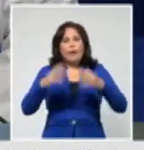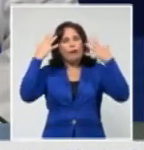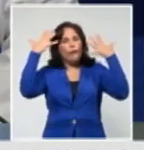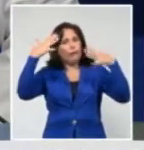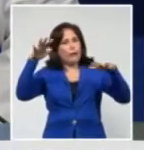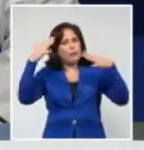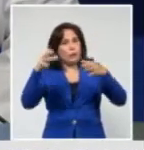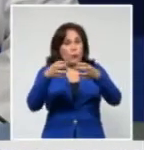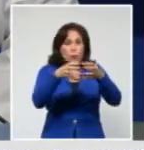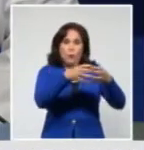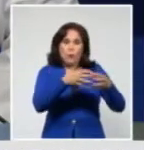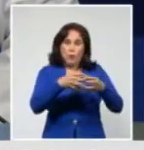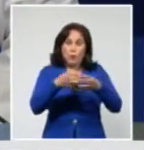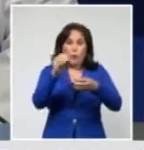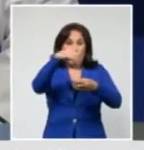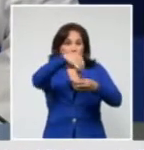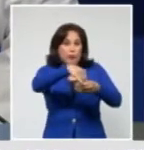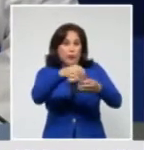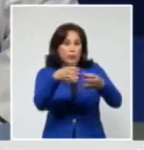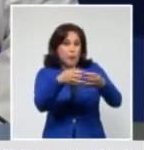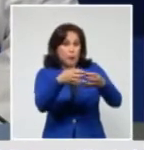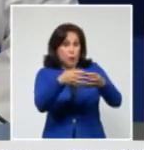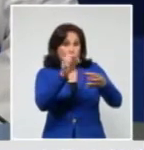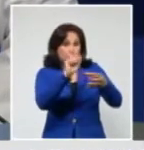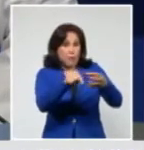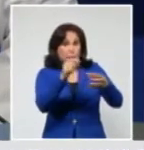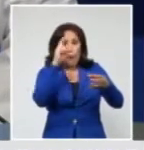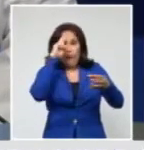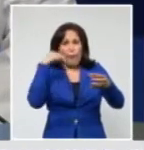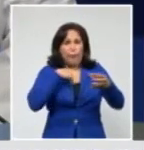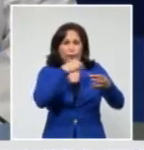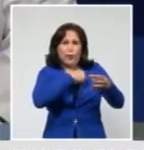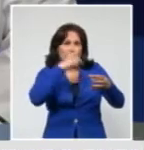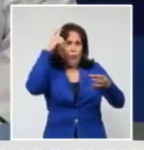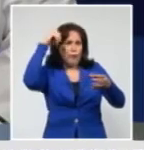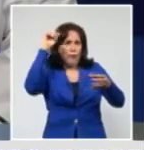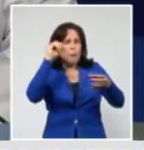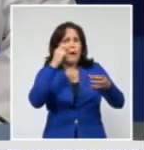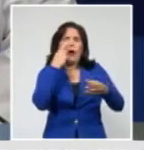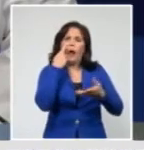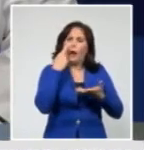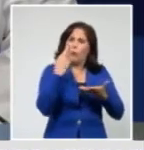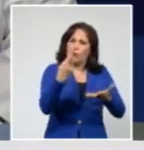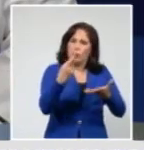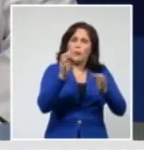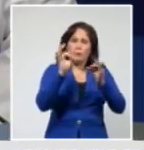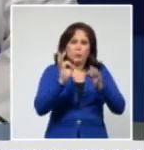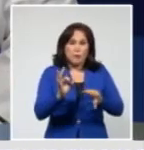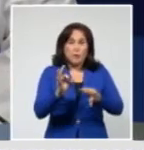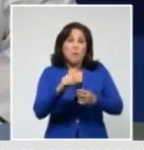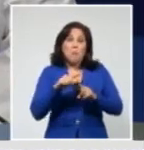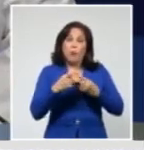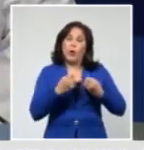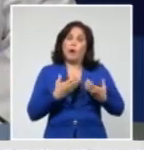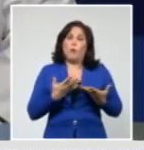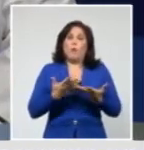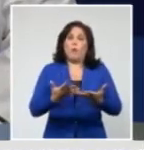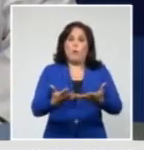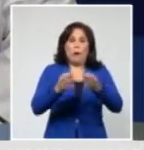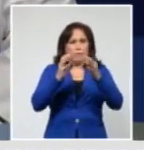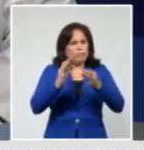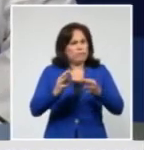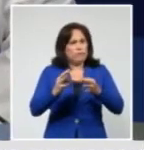yesterday. The first was an 80-year-old man from Ciego de Ávila, who was suffering from